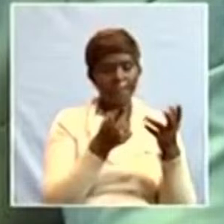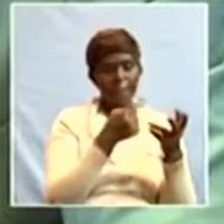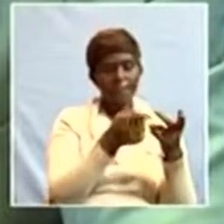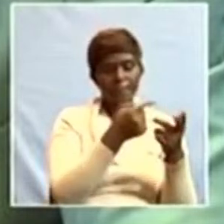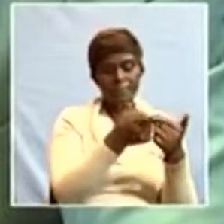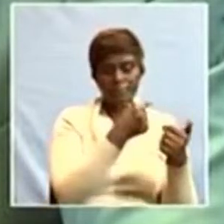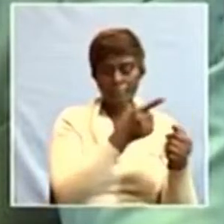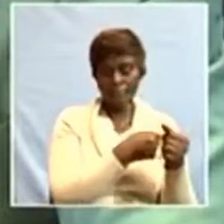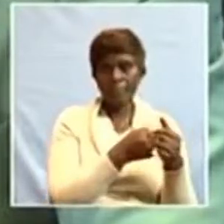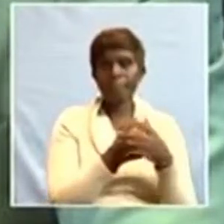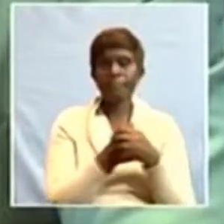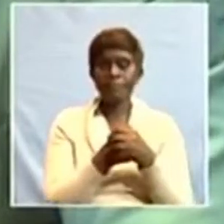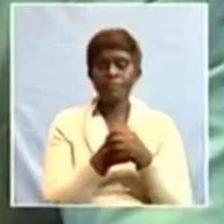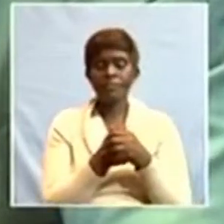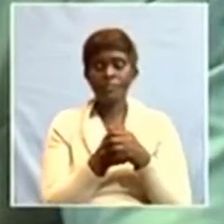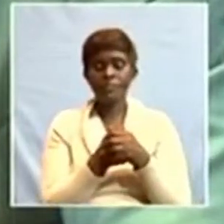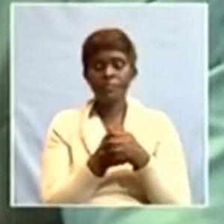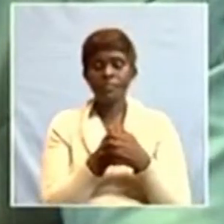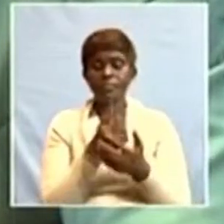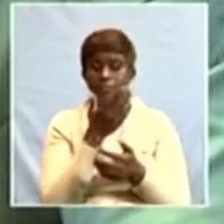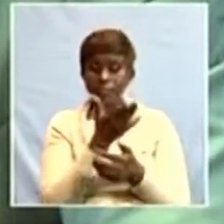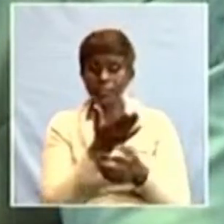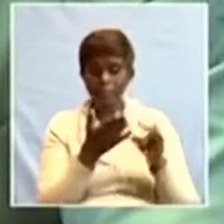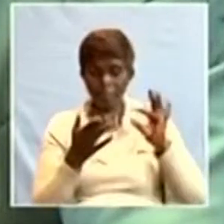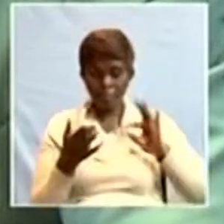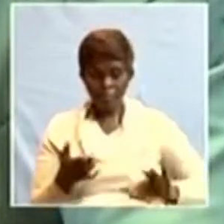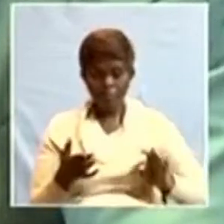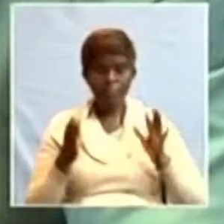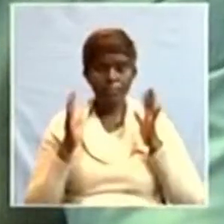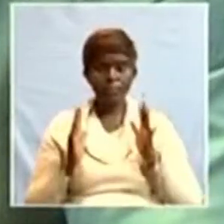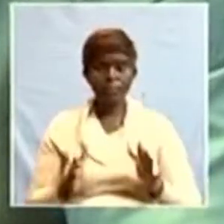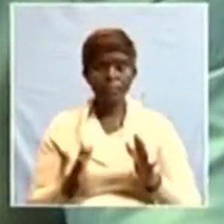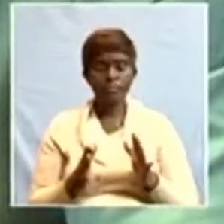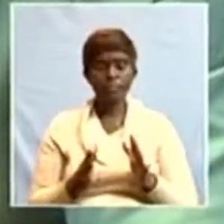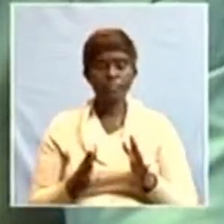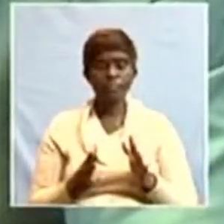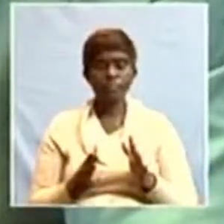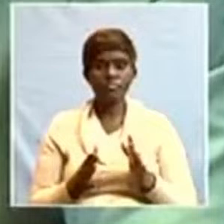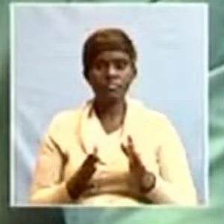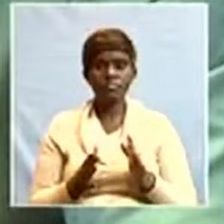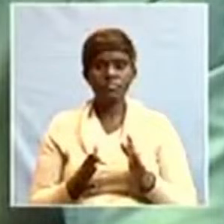enumerations of beneficiaries.